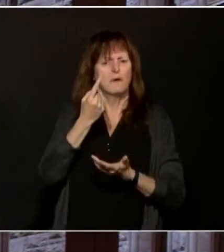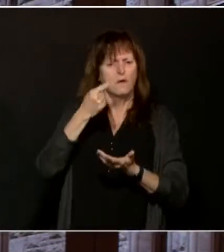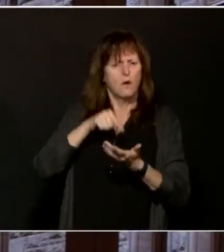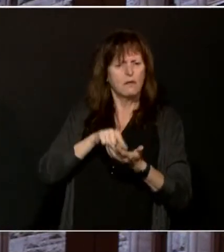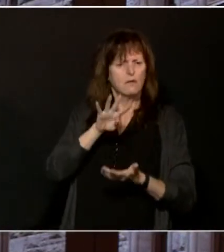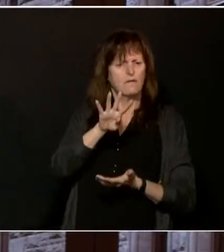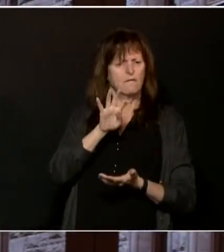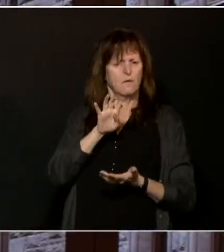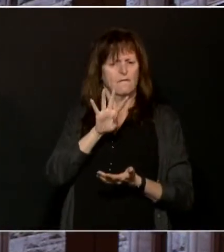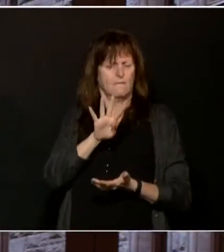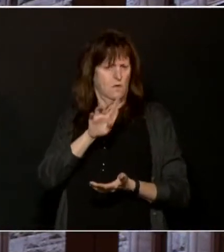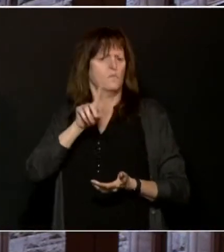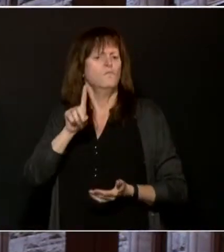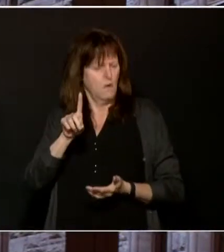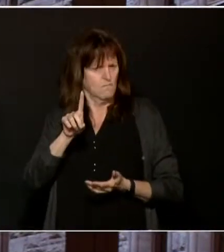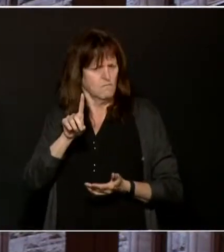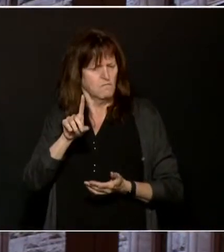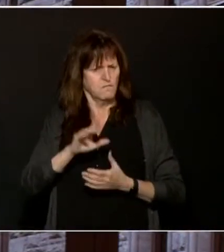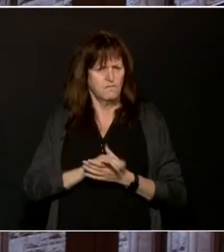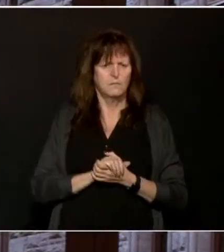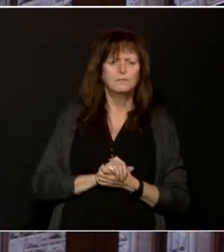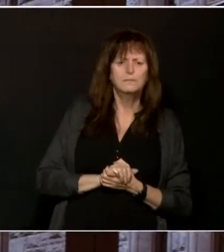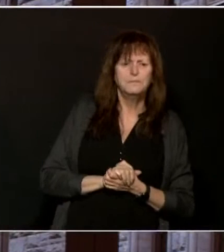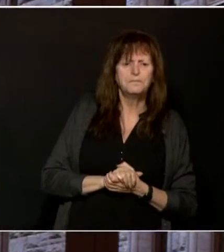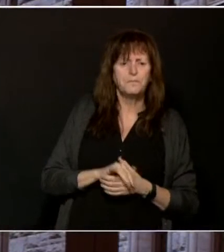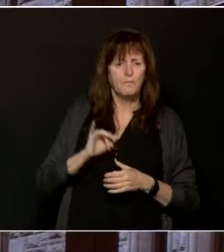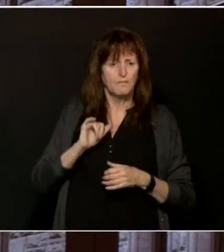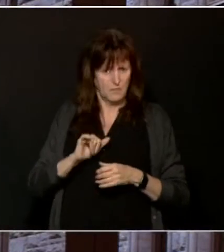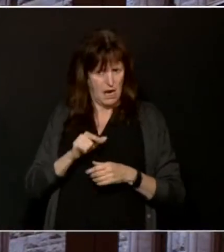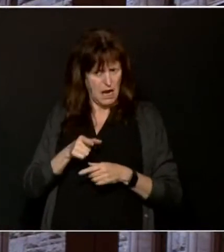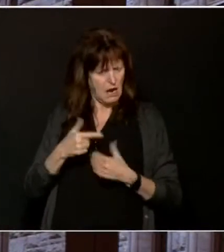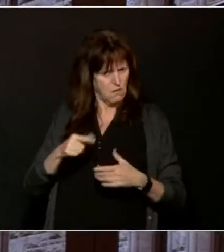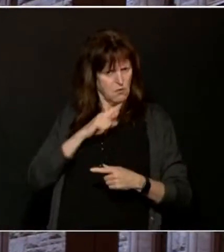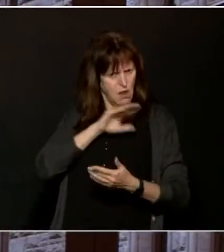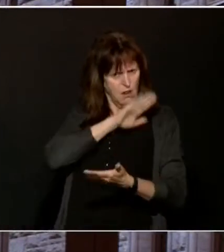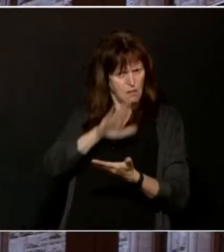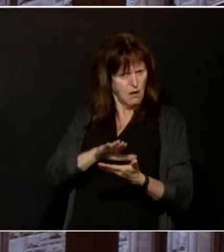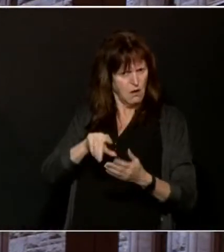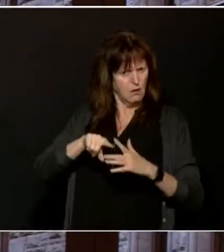1,441. This is the lowest we have seen since mid-March.